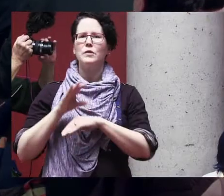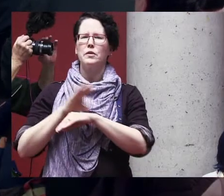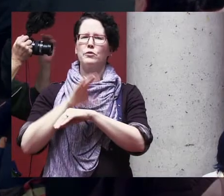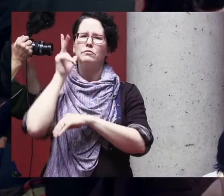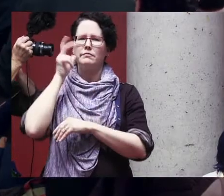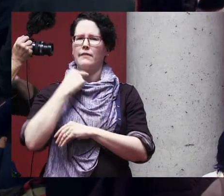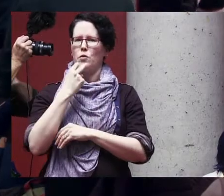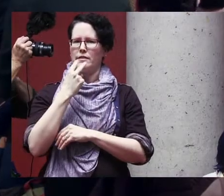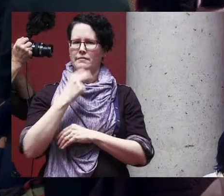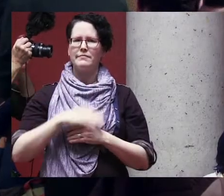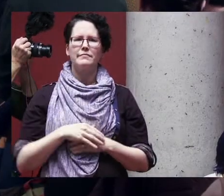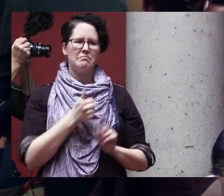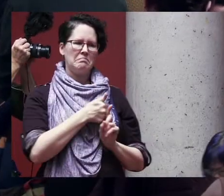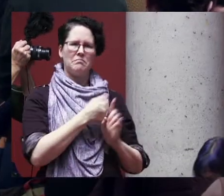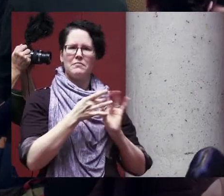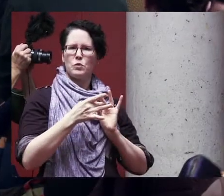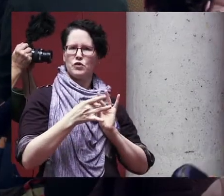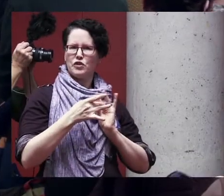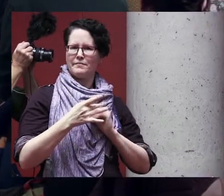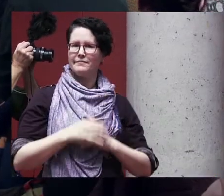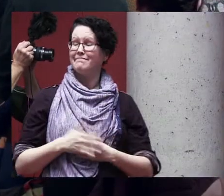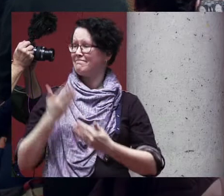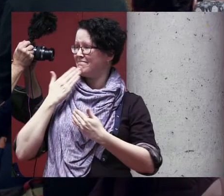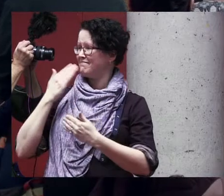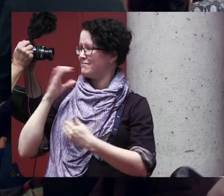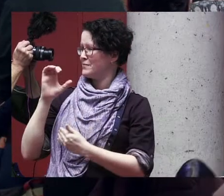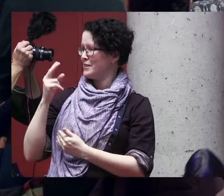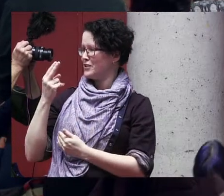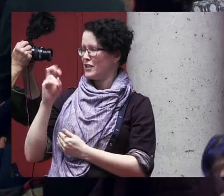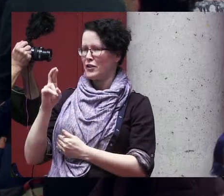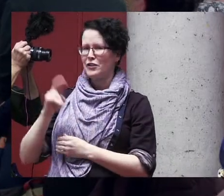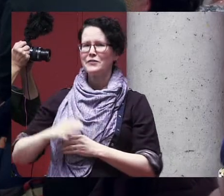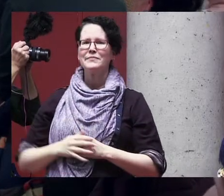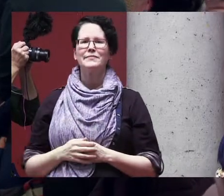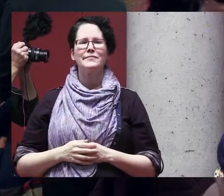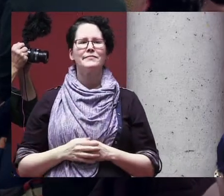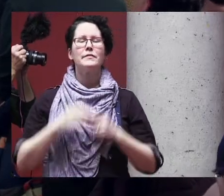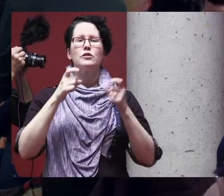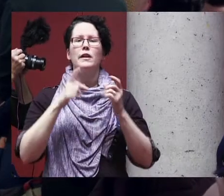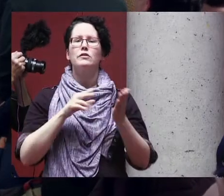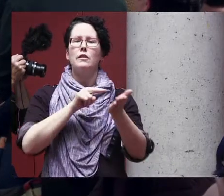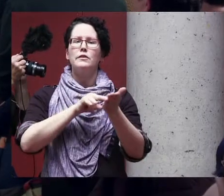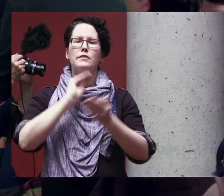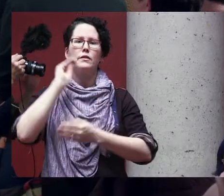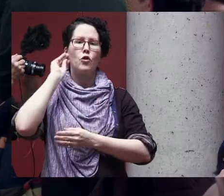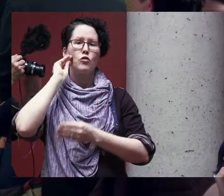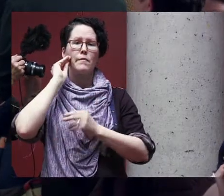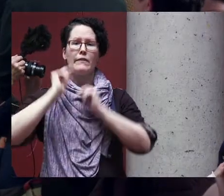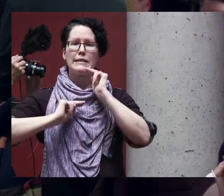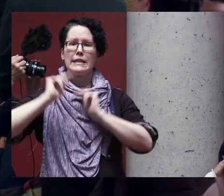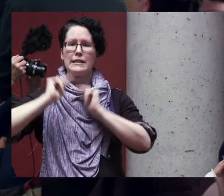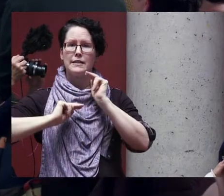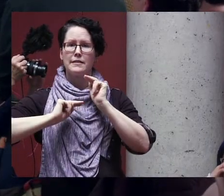The Directory of Nursing Homes and Residential Care Facilities, published by the Department of Health and Wellness,